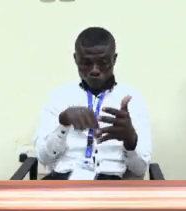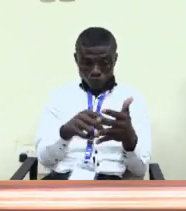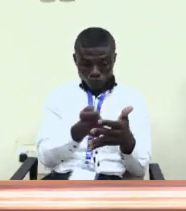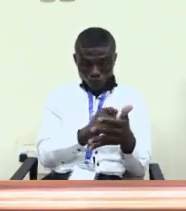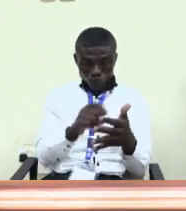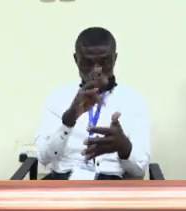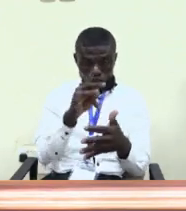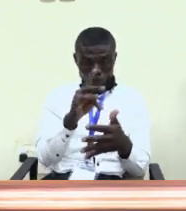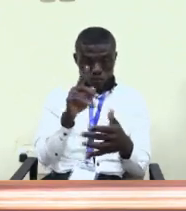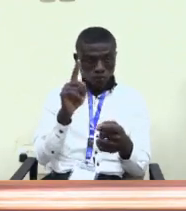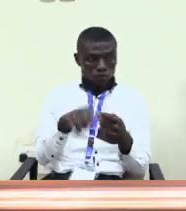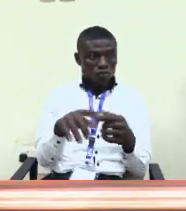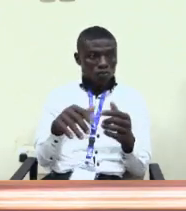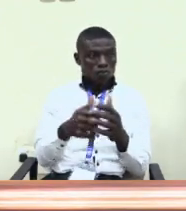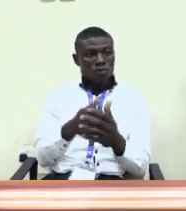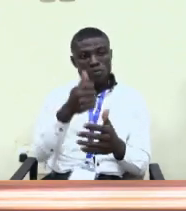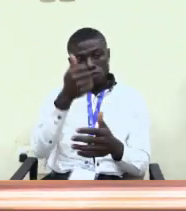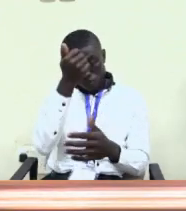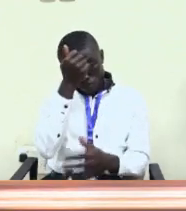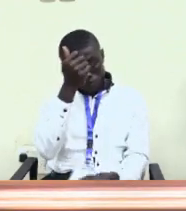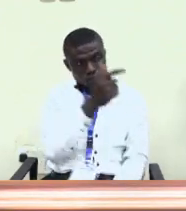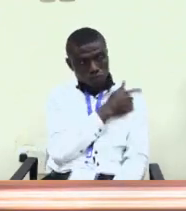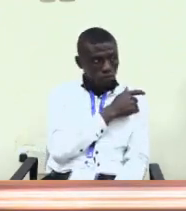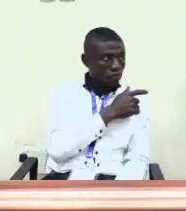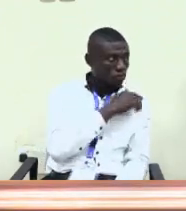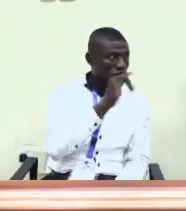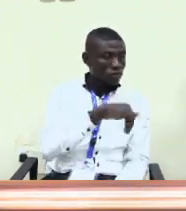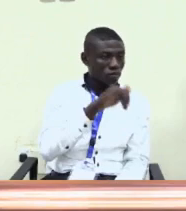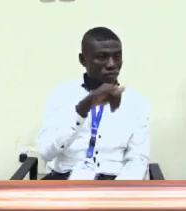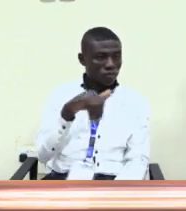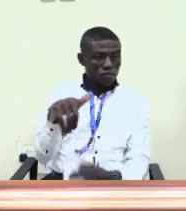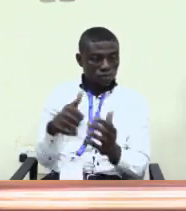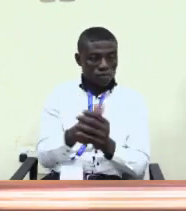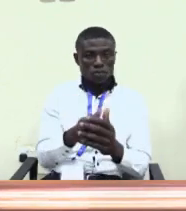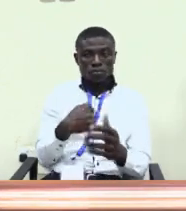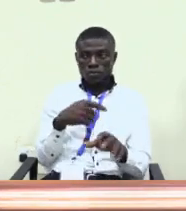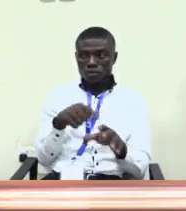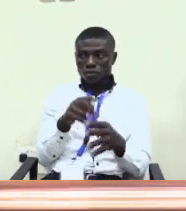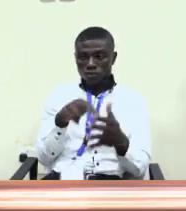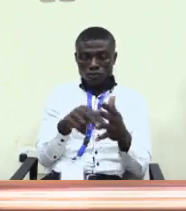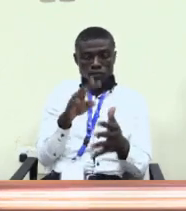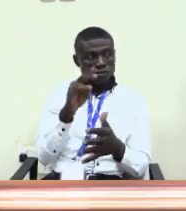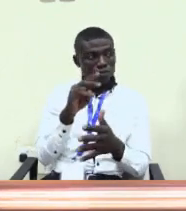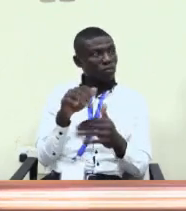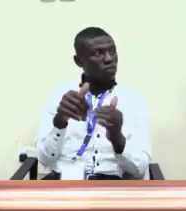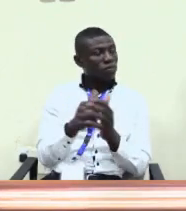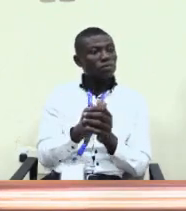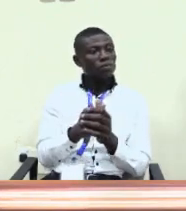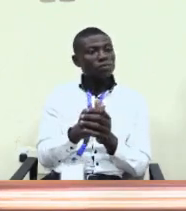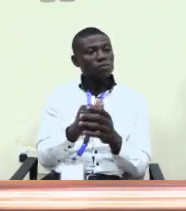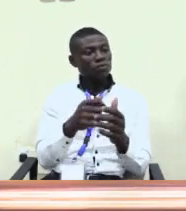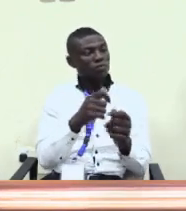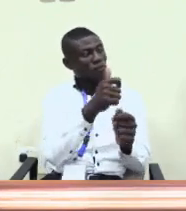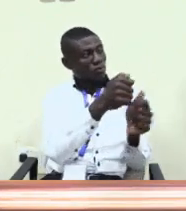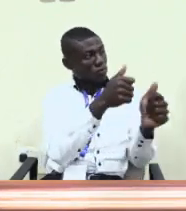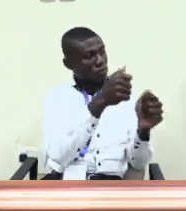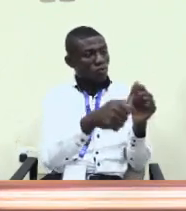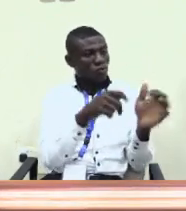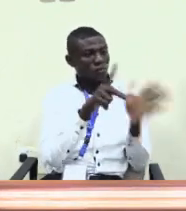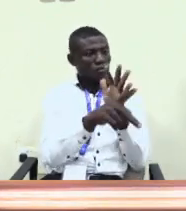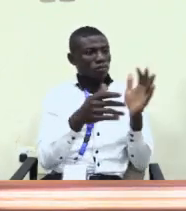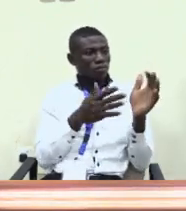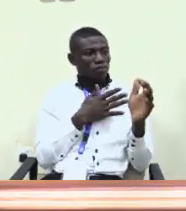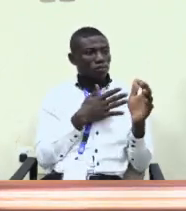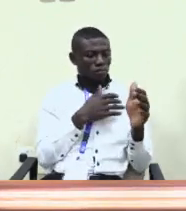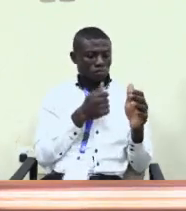And so they're dumb, you are lazy, you are blockheaded, and all those words were said to me. They actually killed